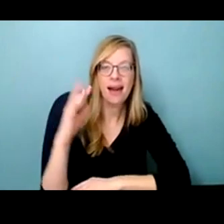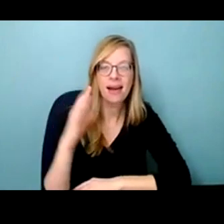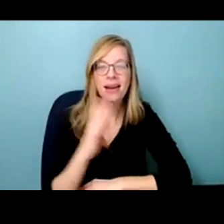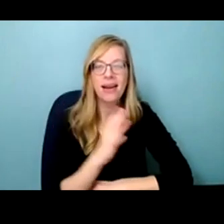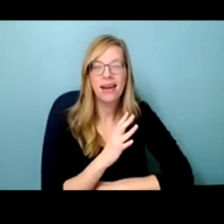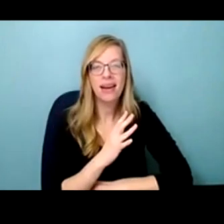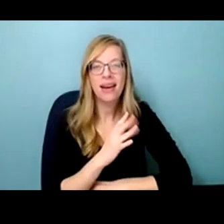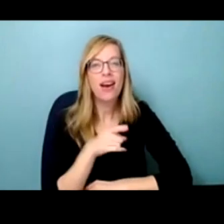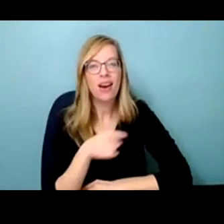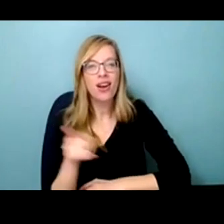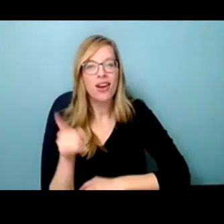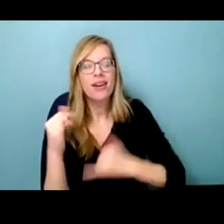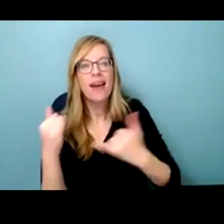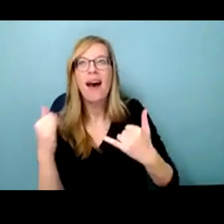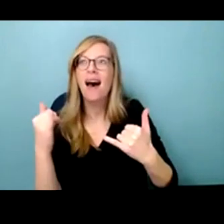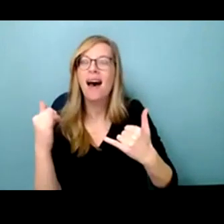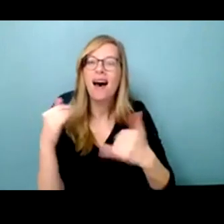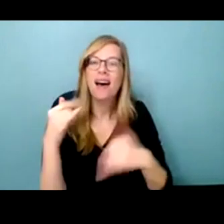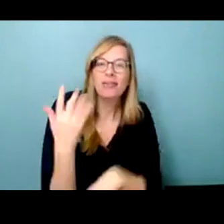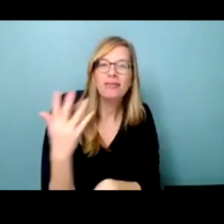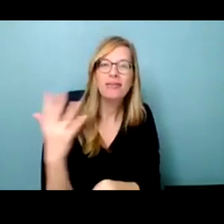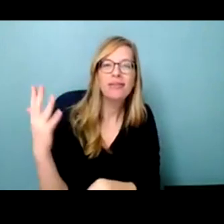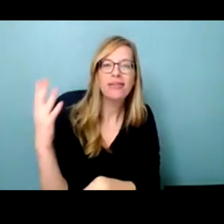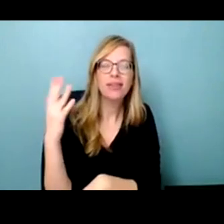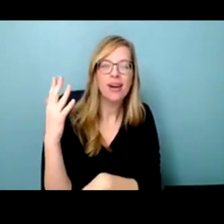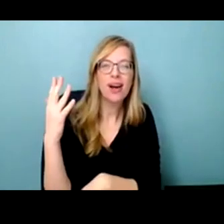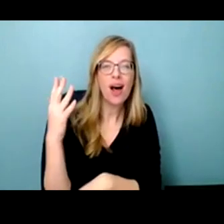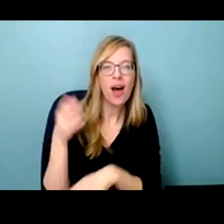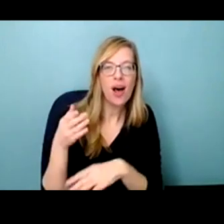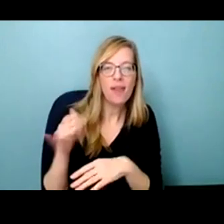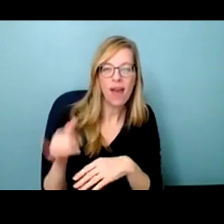Your flowers will